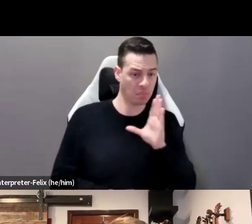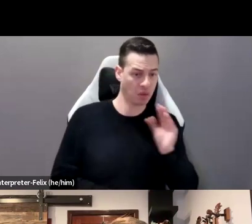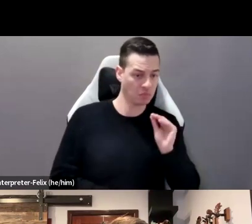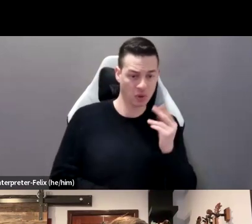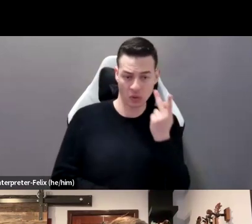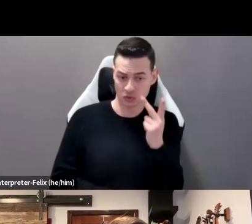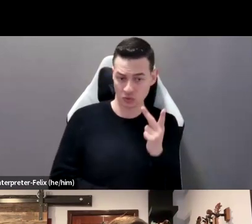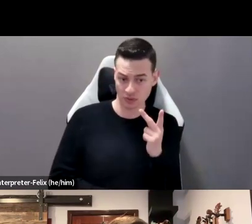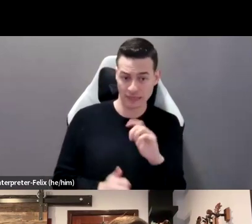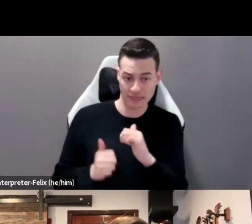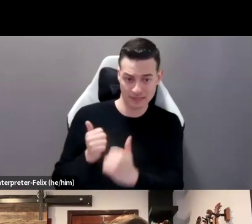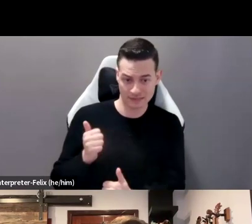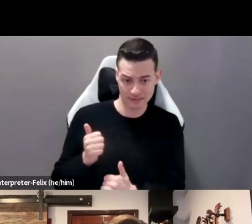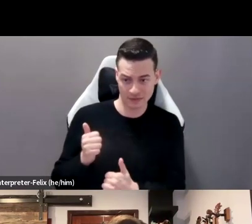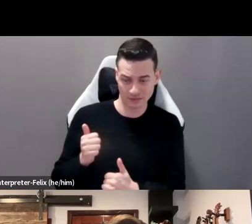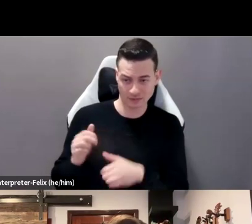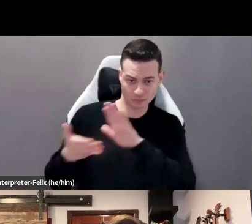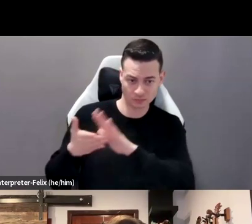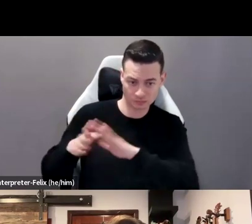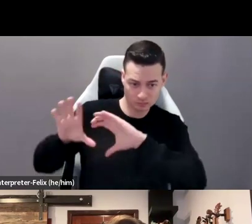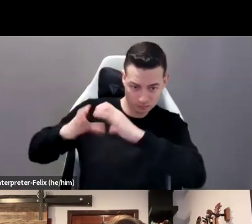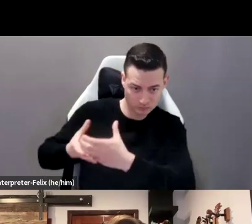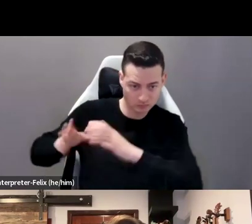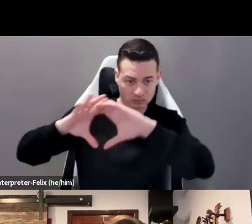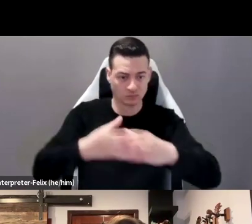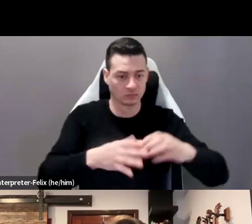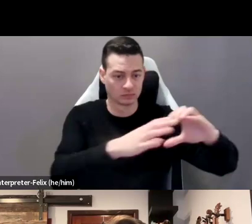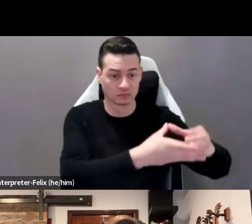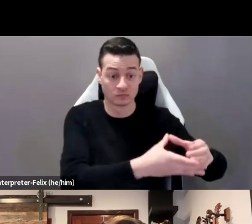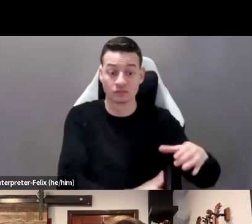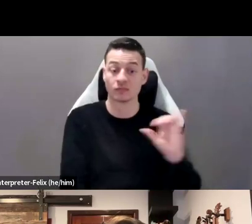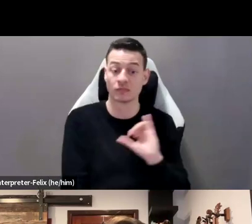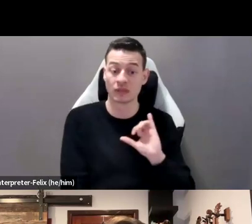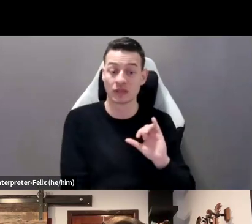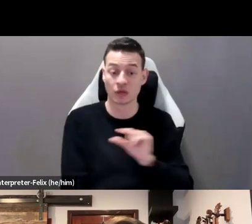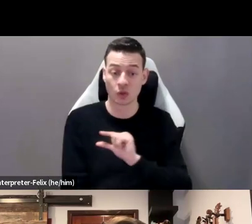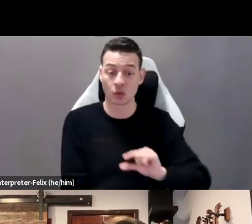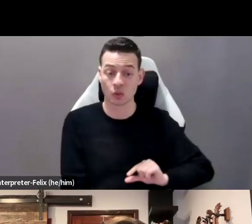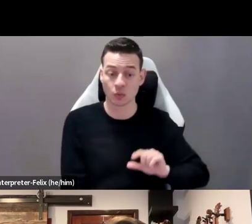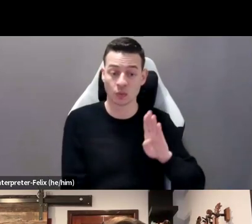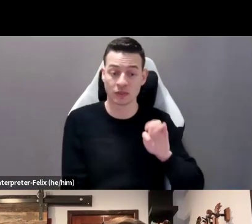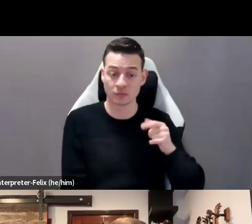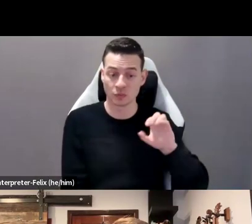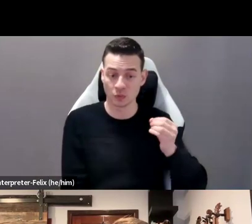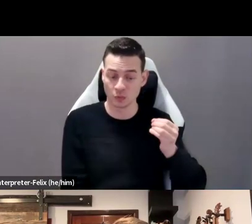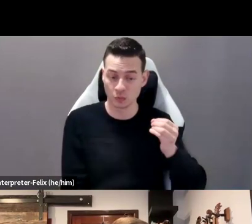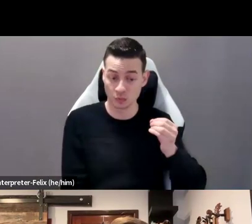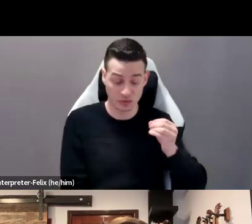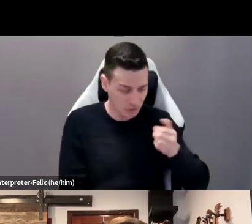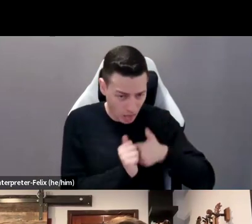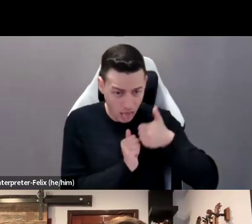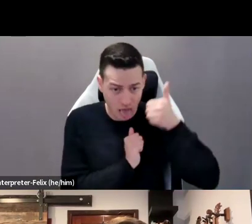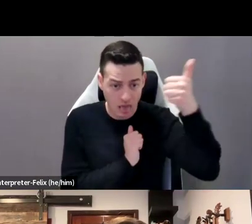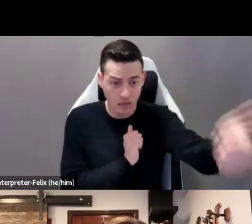their own ecosystem. Like if it's like, we're talking about like Queensboro, because it's so removed. And then there are schools like the Graduate Center